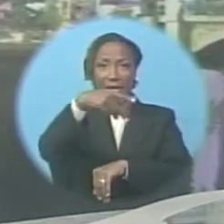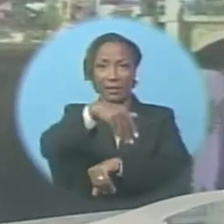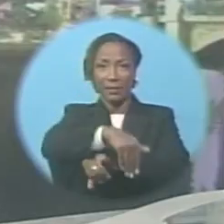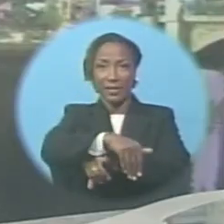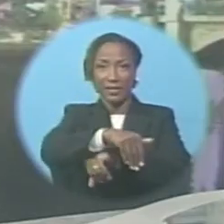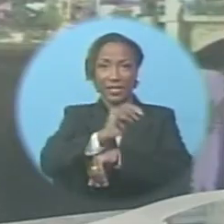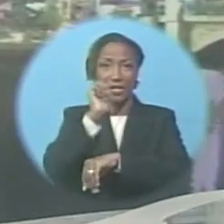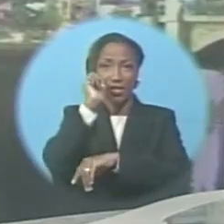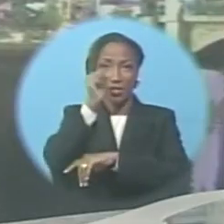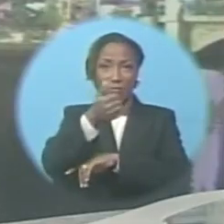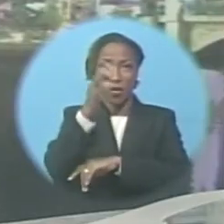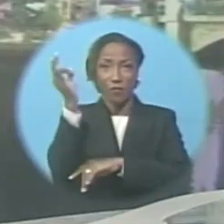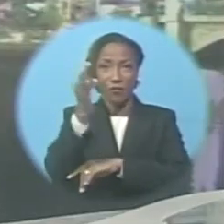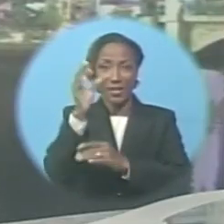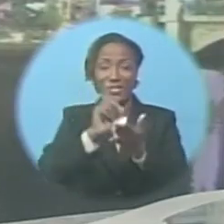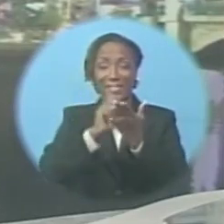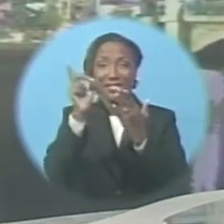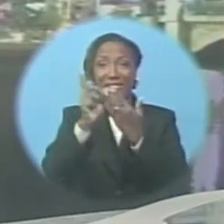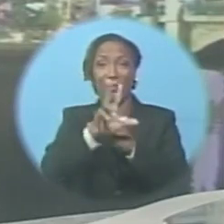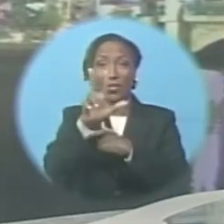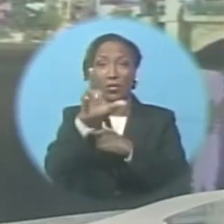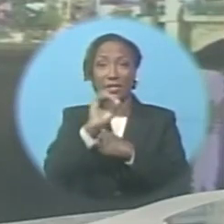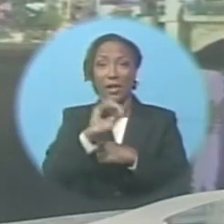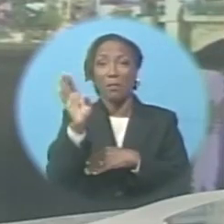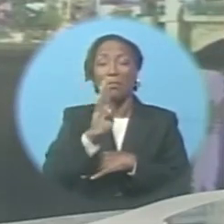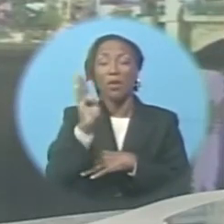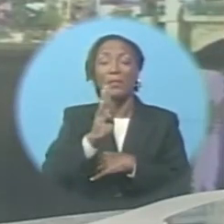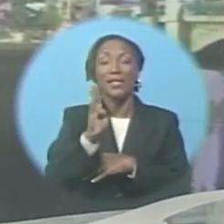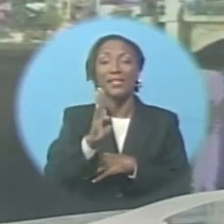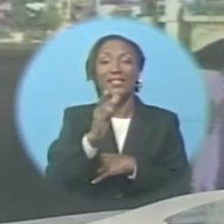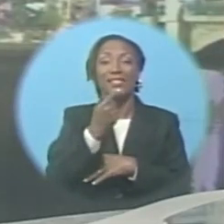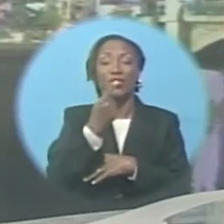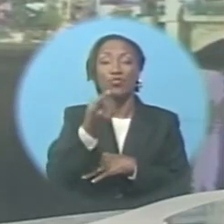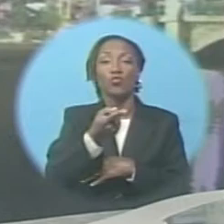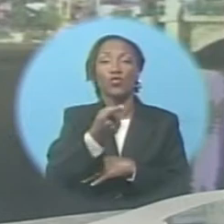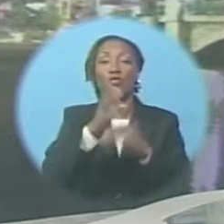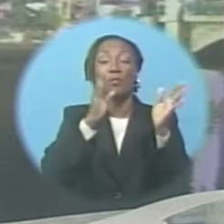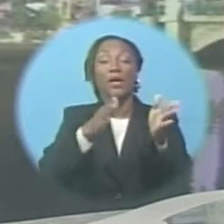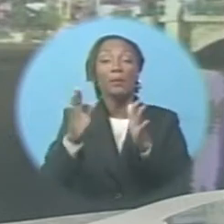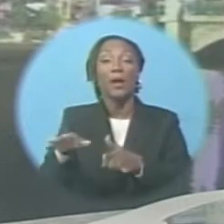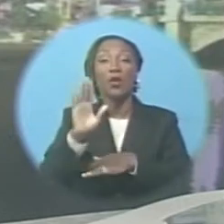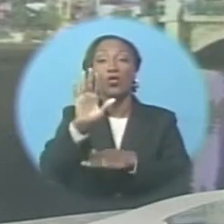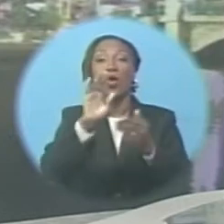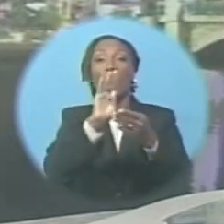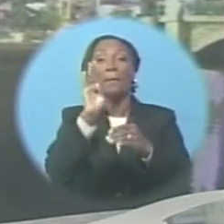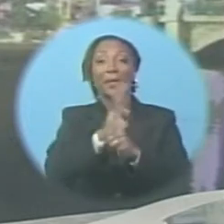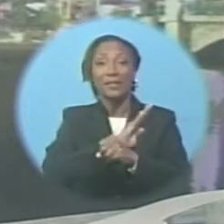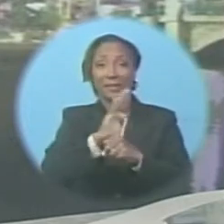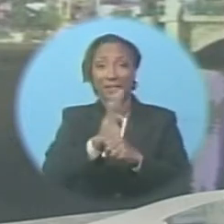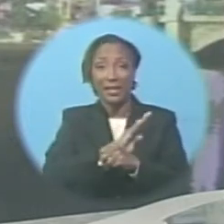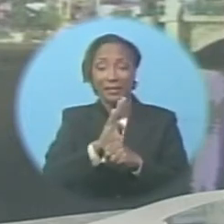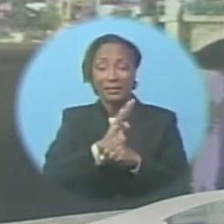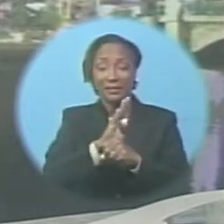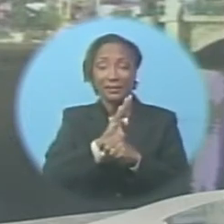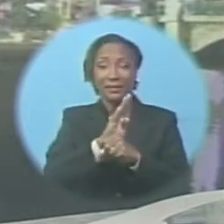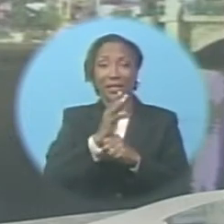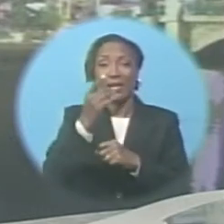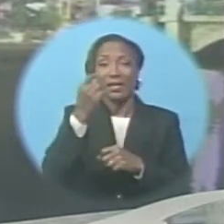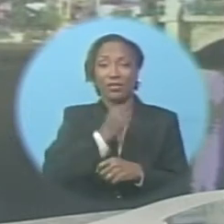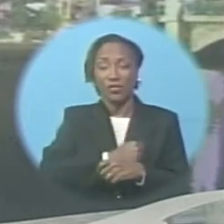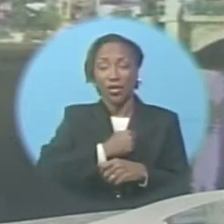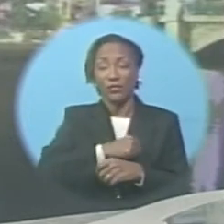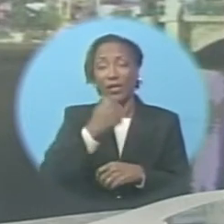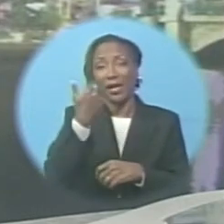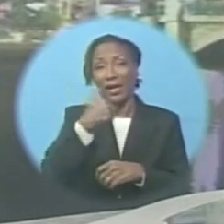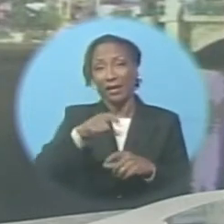30th. Barbadians are therefore being advised to arrange their business accordingly. Any inconvenience caused is regretted. Okay,